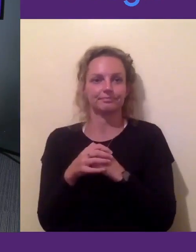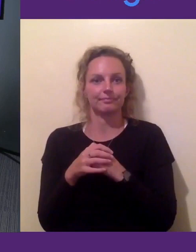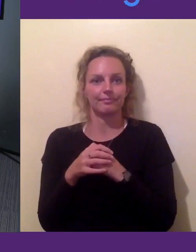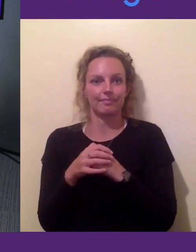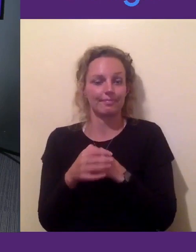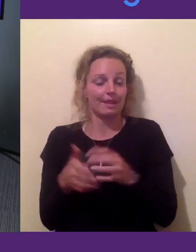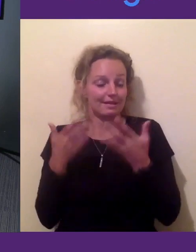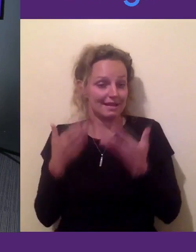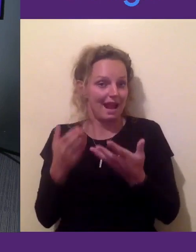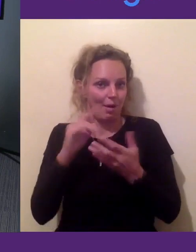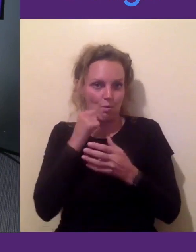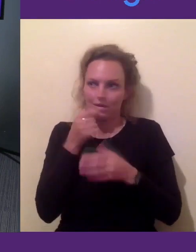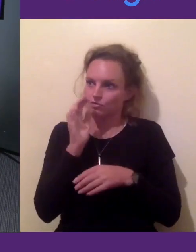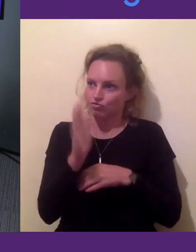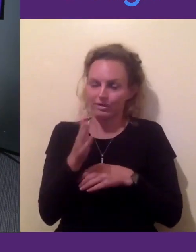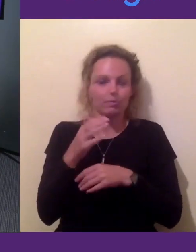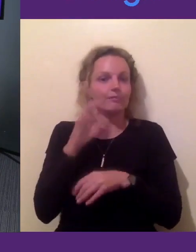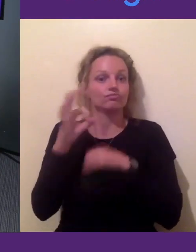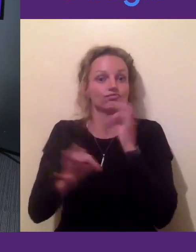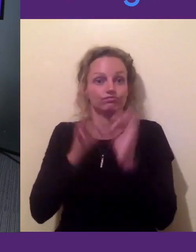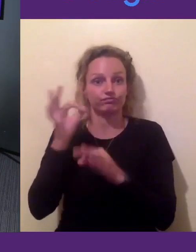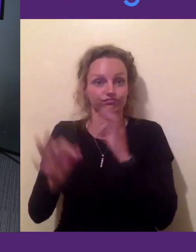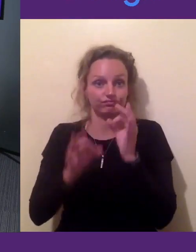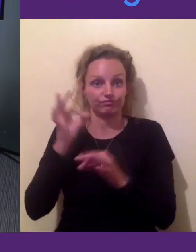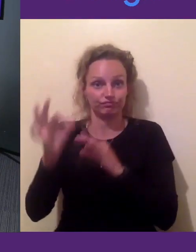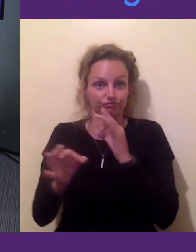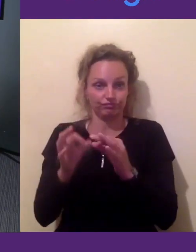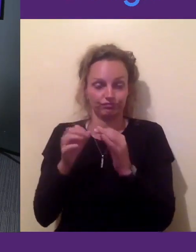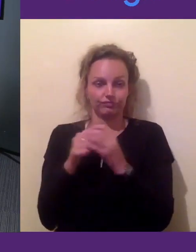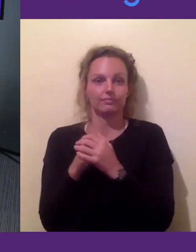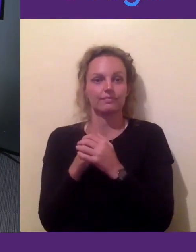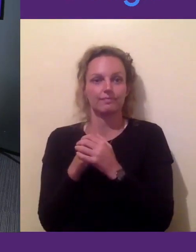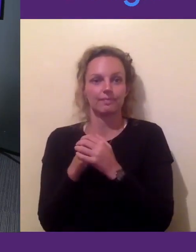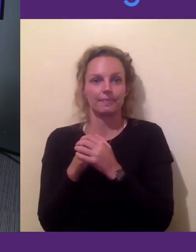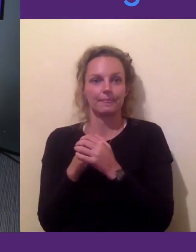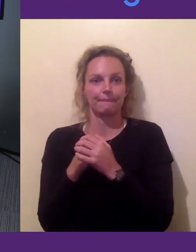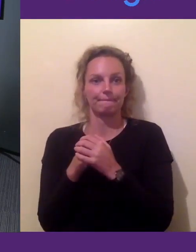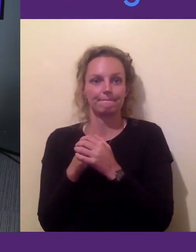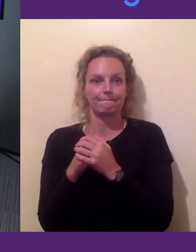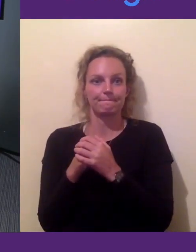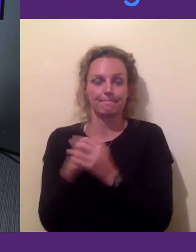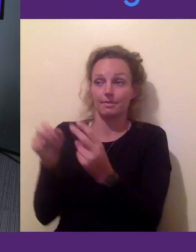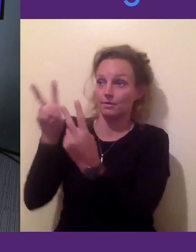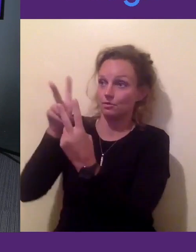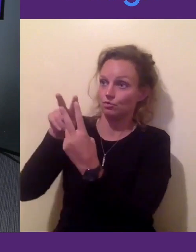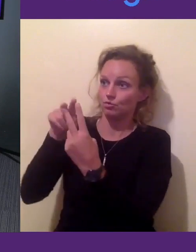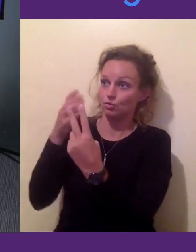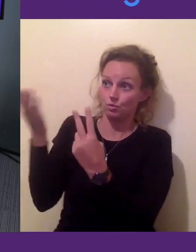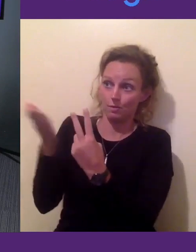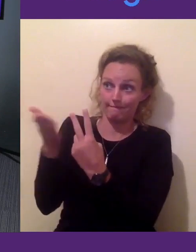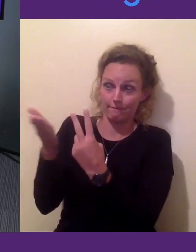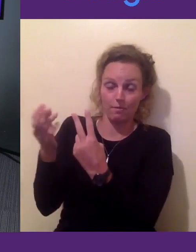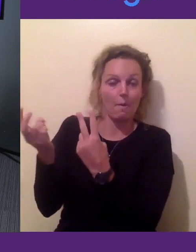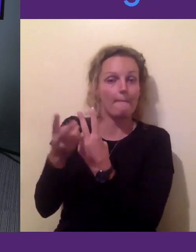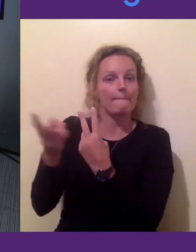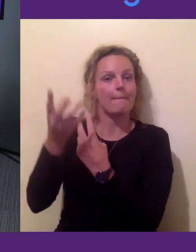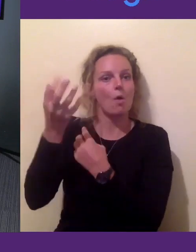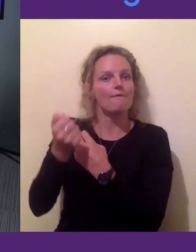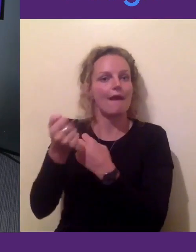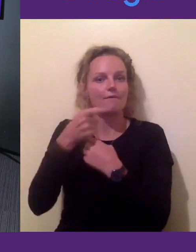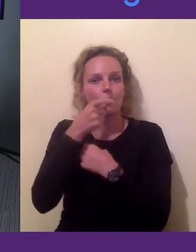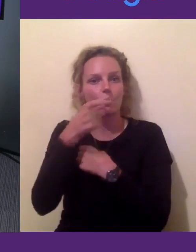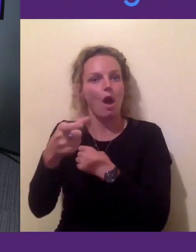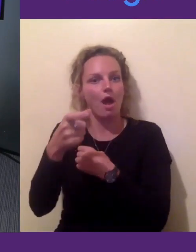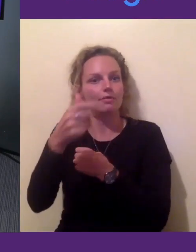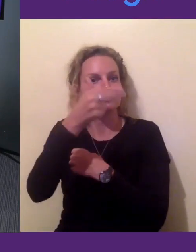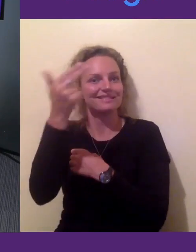questions, and two of you have the word design in your titles, and that's Phil from Miro